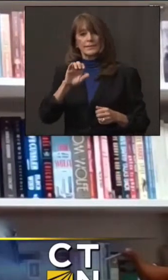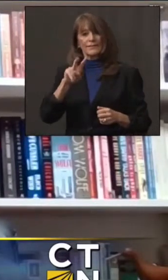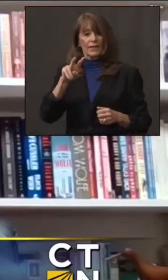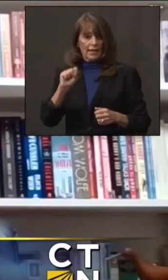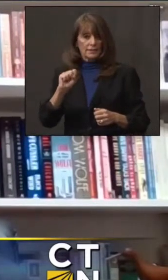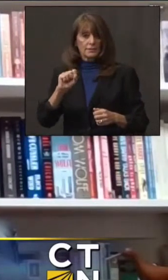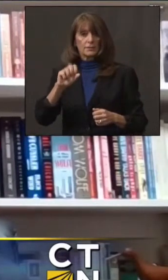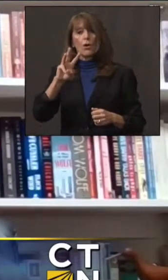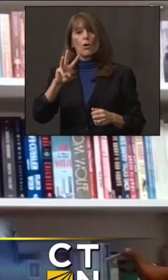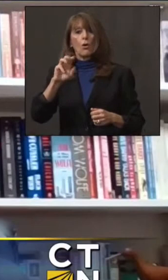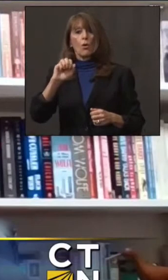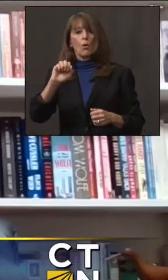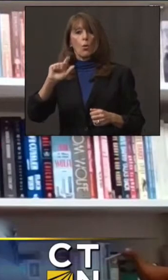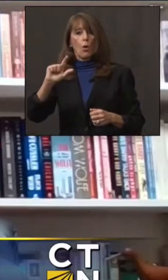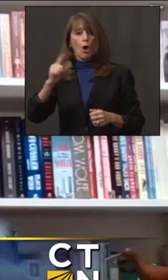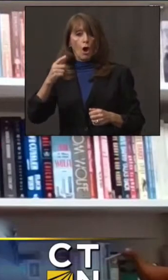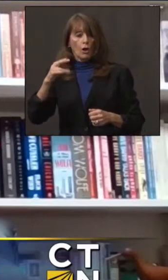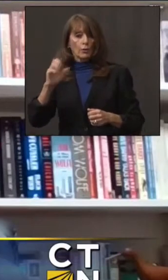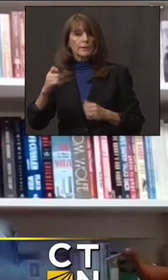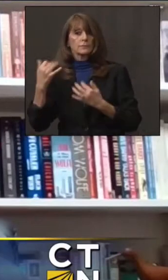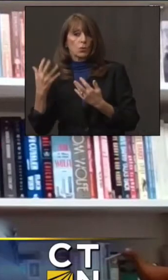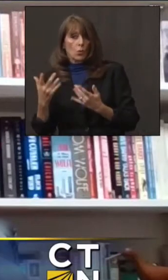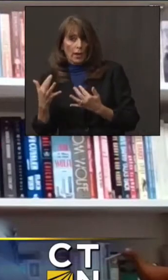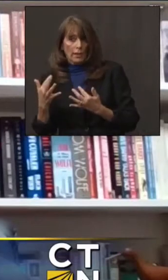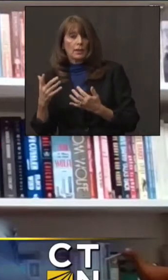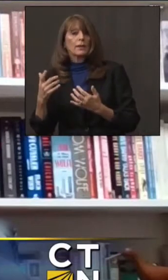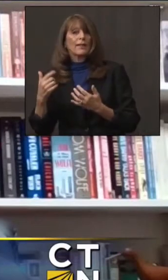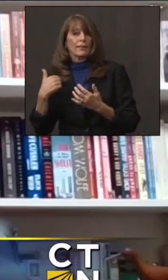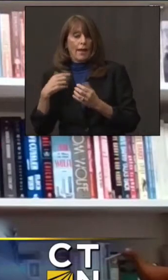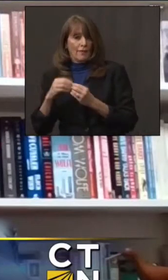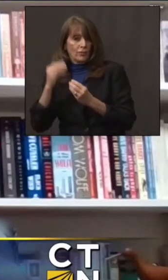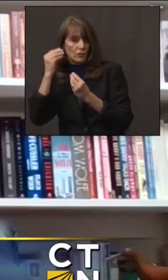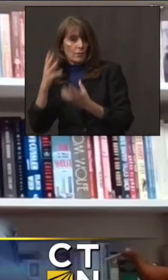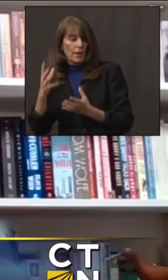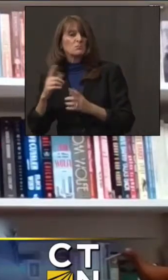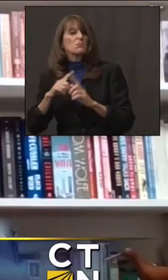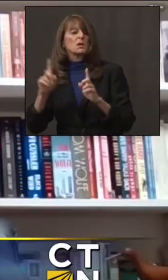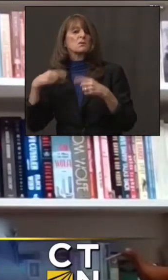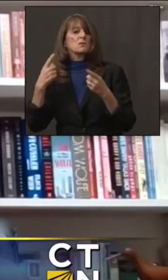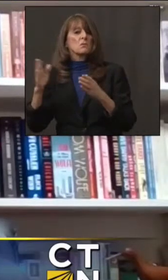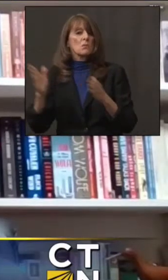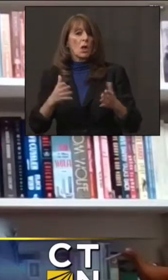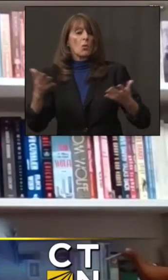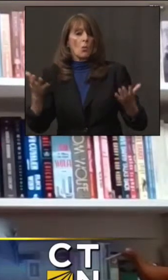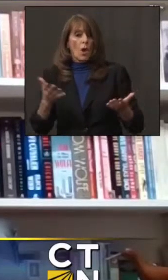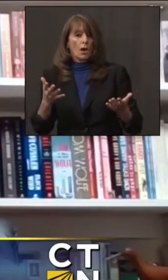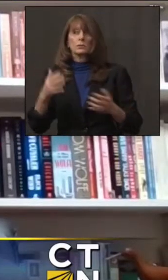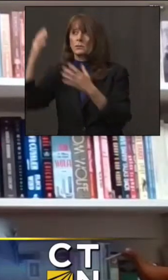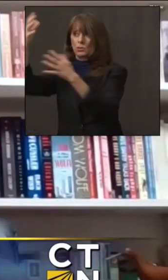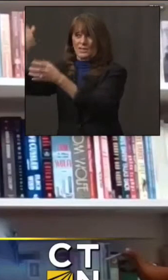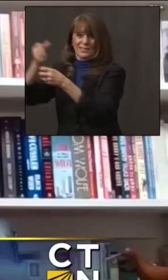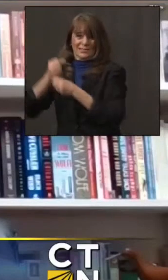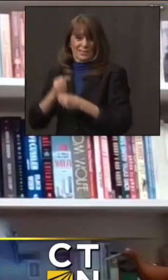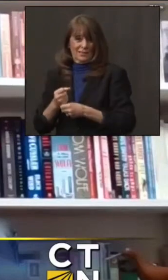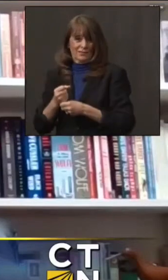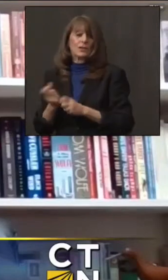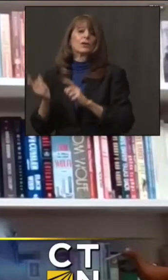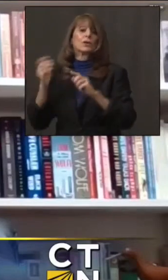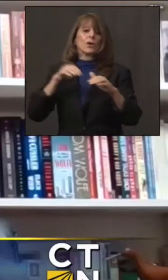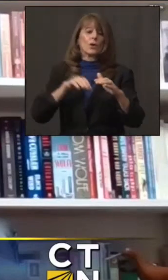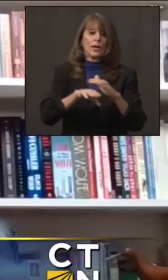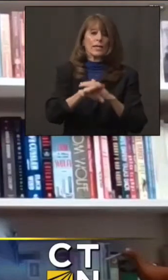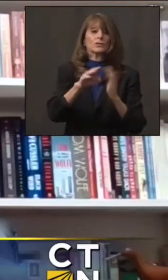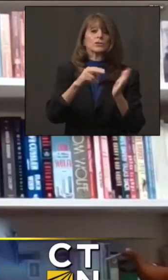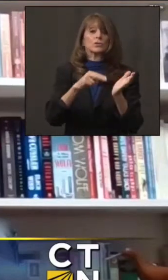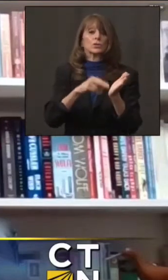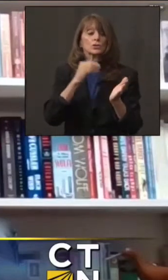program. We're trying to work through all of the details, but the plan is to get those doses into the nursing facilities at the